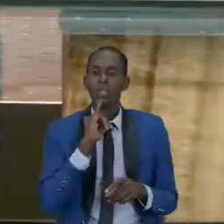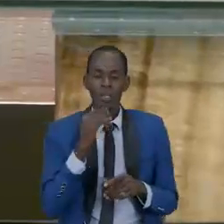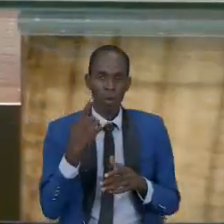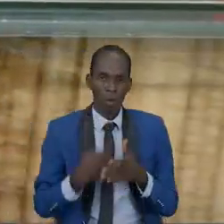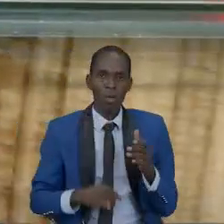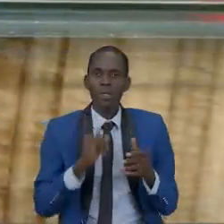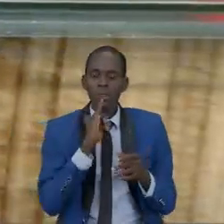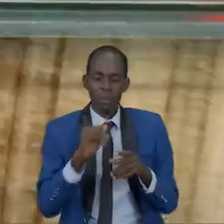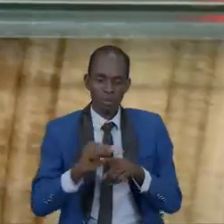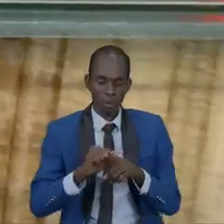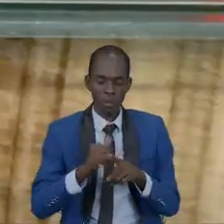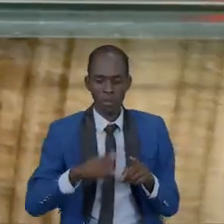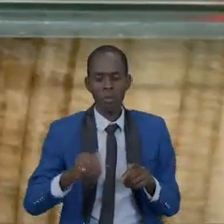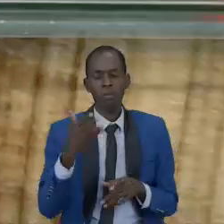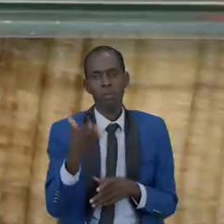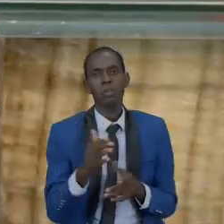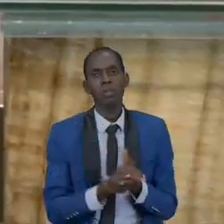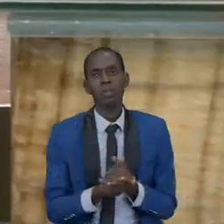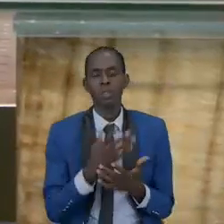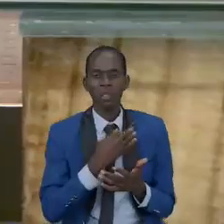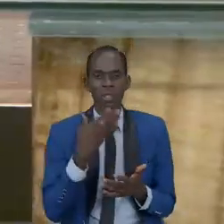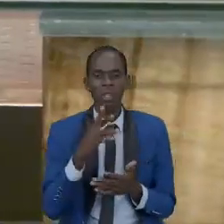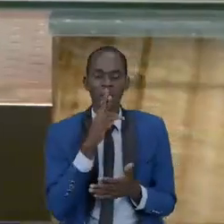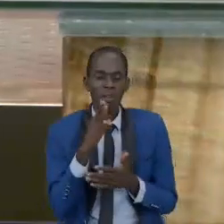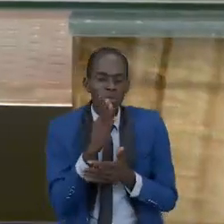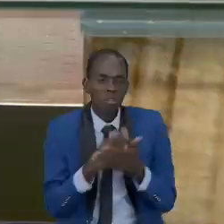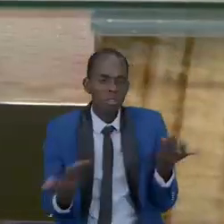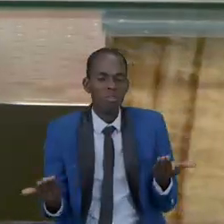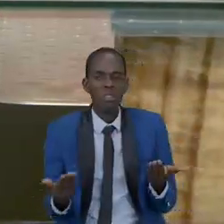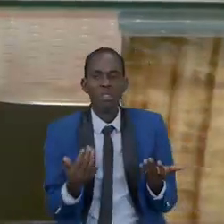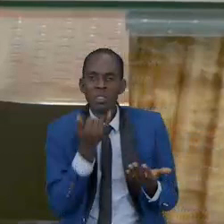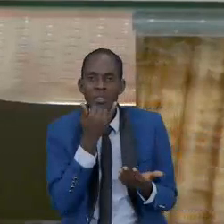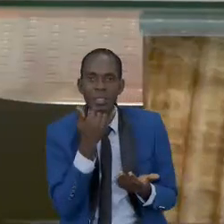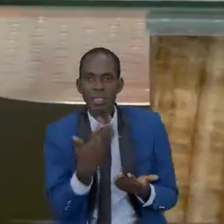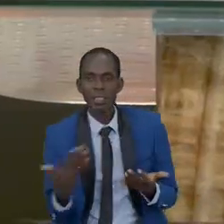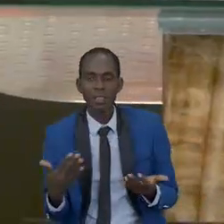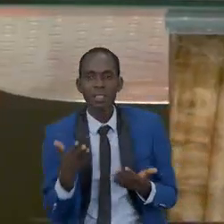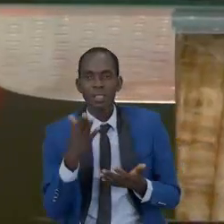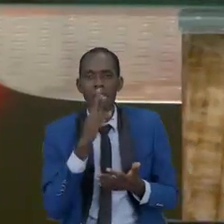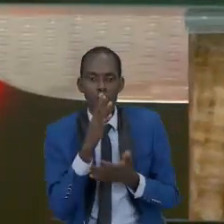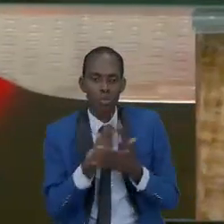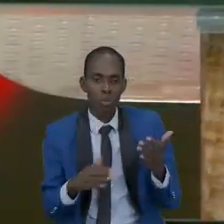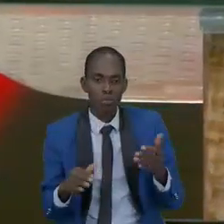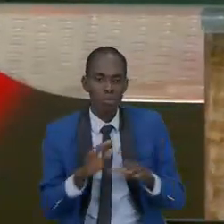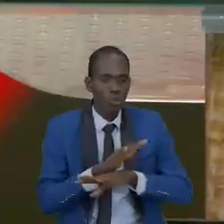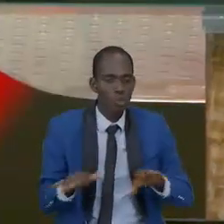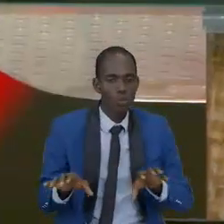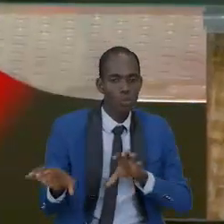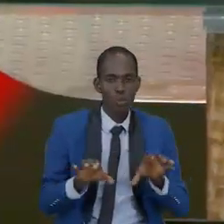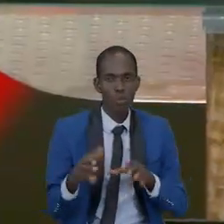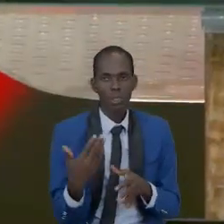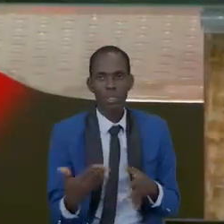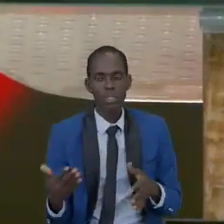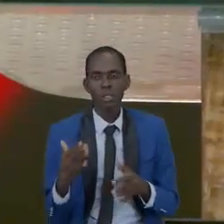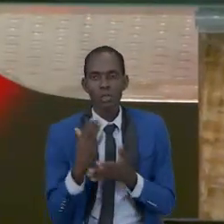still continues in. And there are some taboos, and there are some don'ts, and there are some things, never,